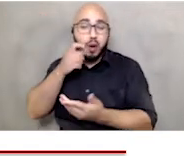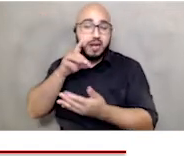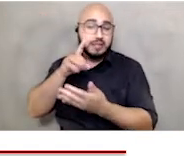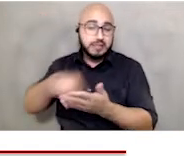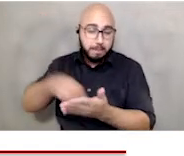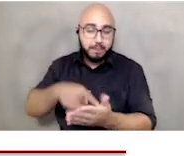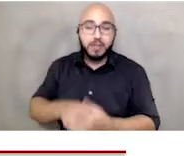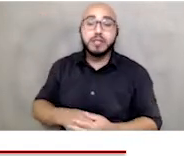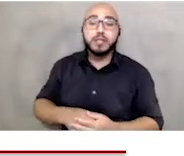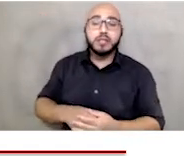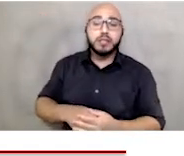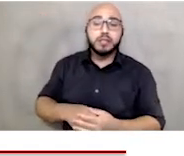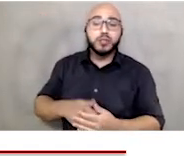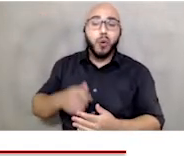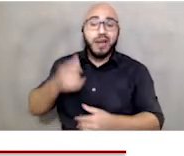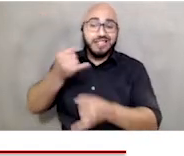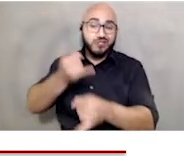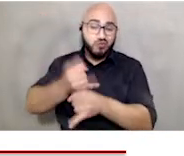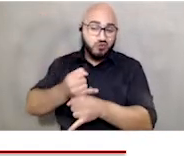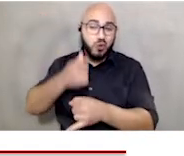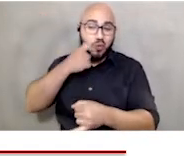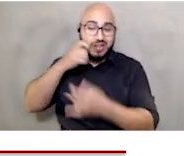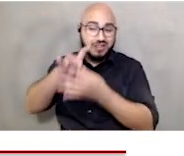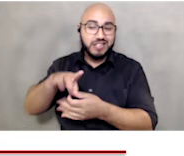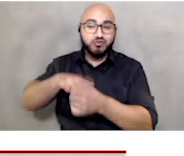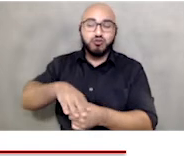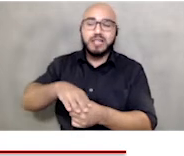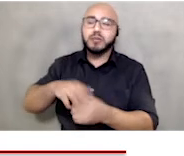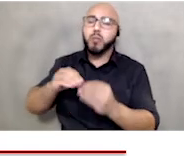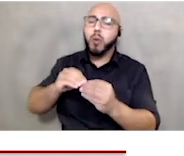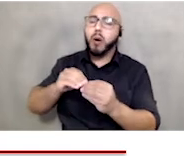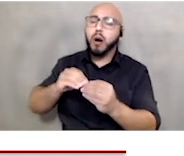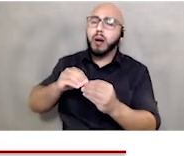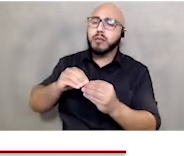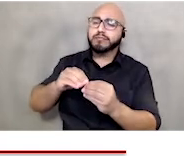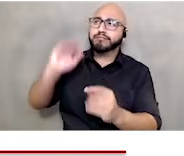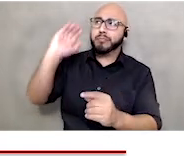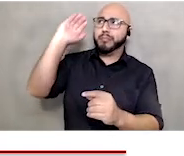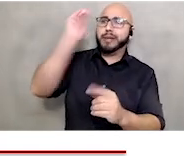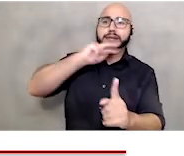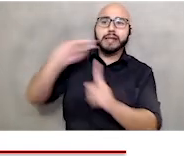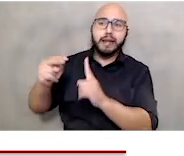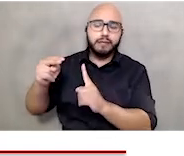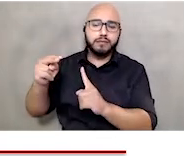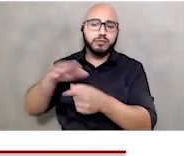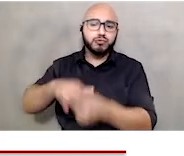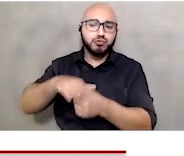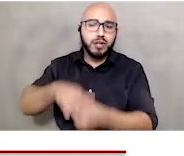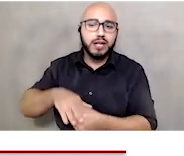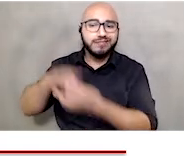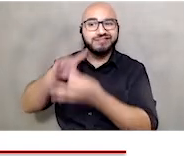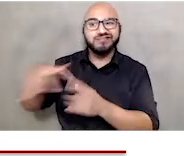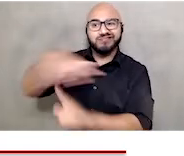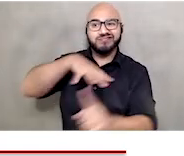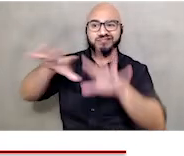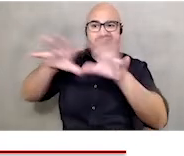race-related stress focuses on perceived stress associated with experiences of racism that surround practices